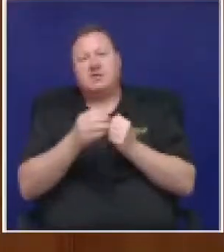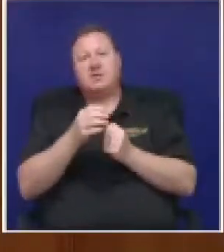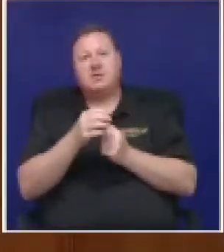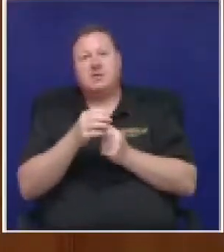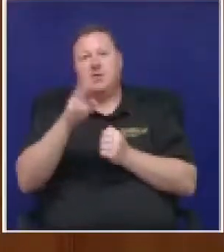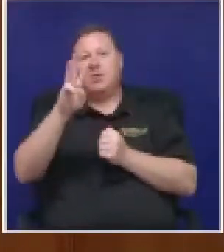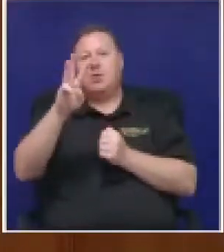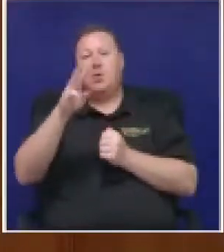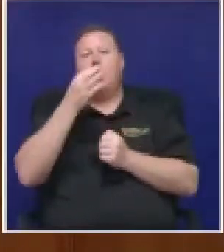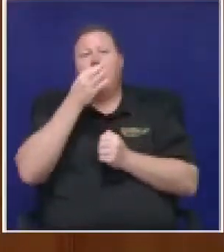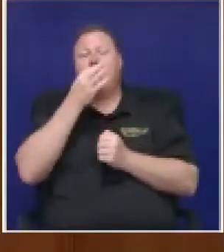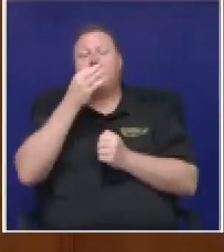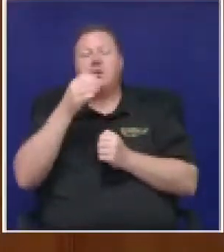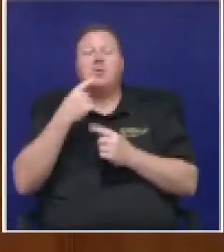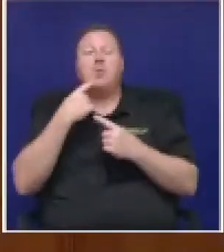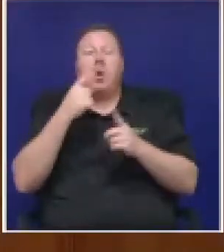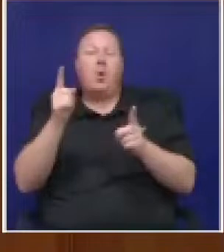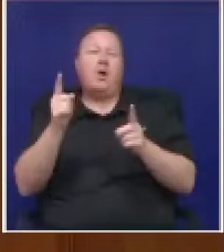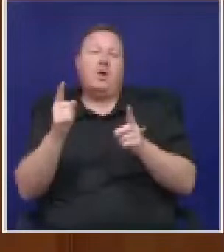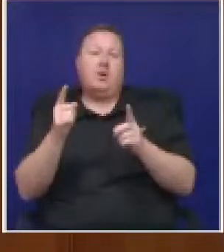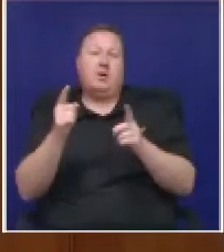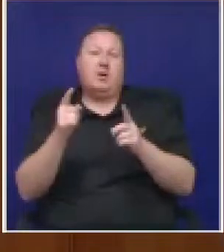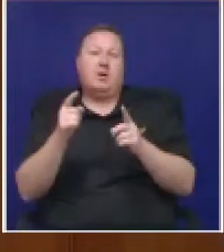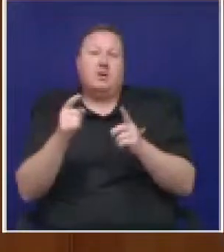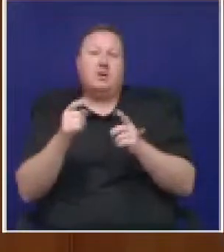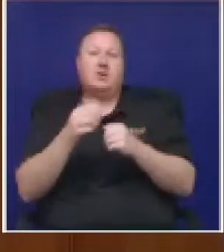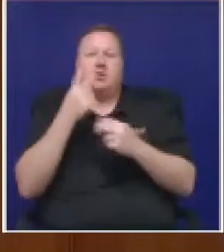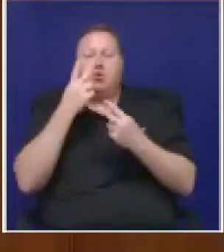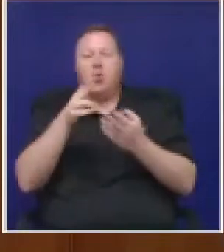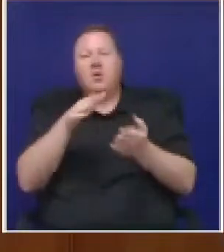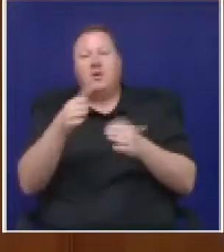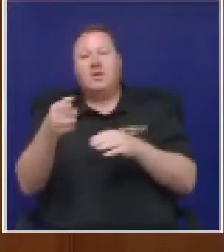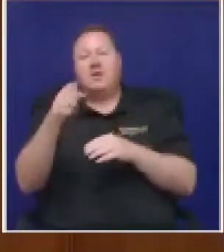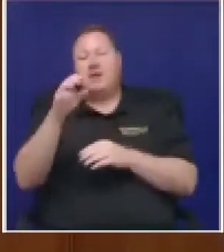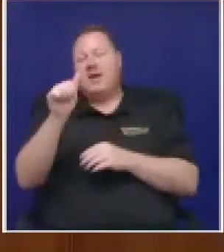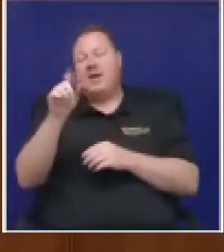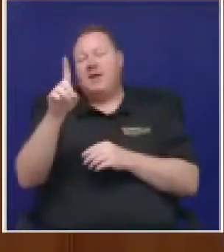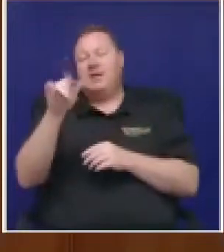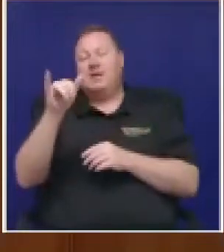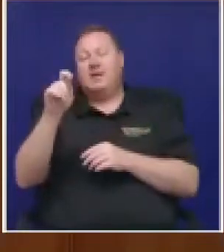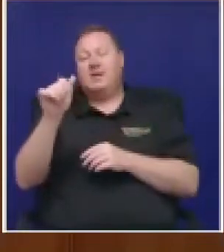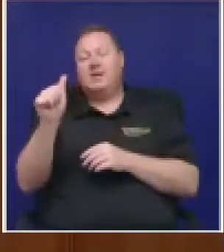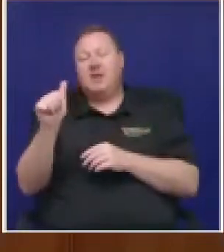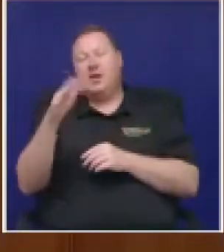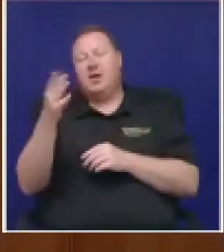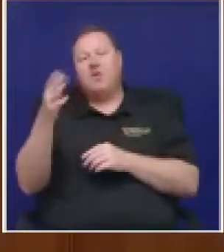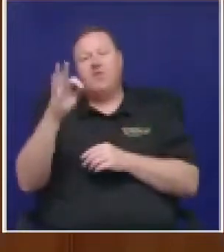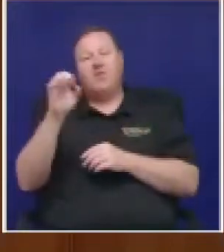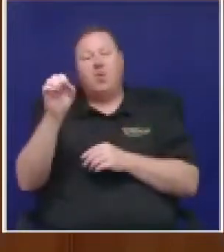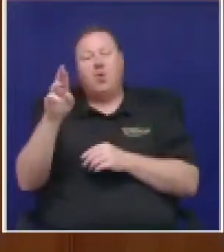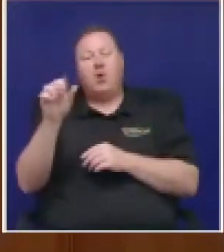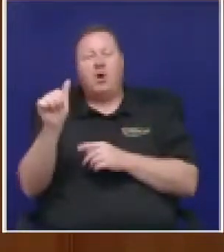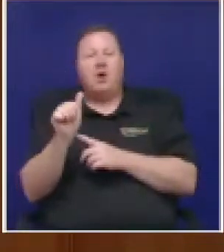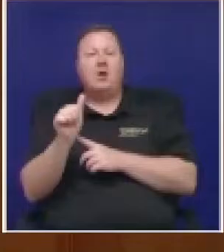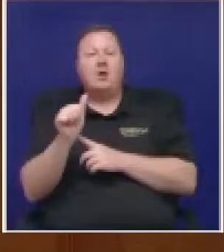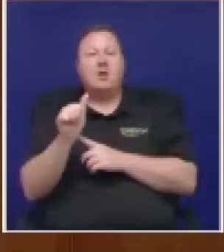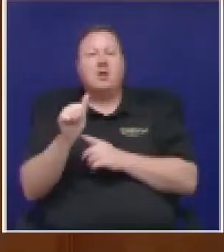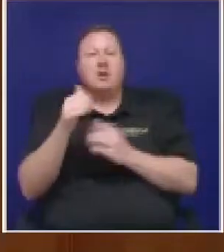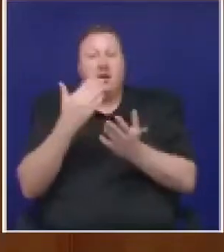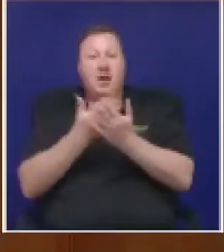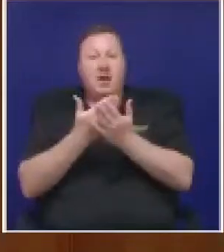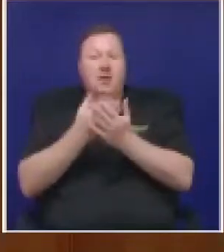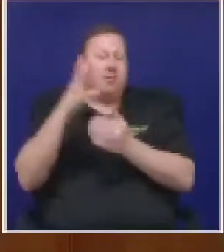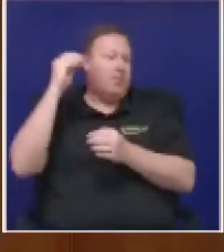Babita Deokora. Would the Honorable Deputy President consider these as well as the